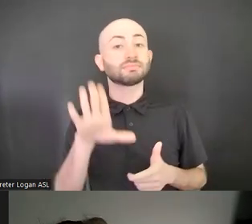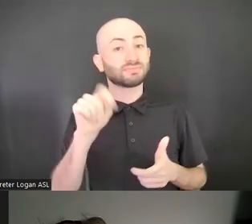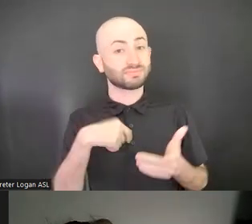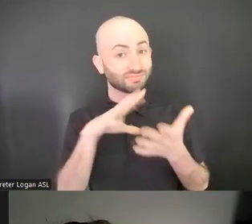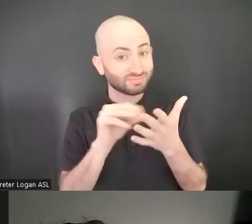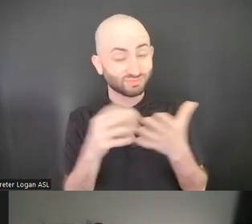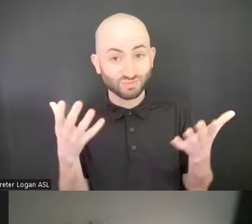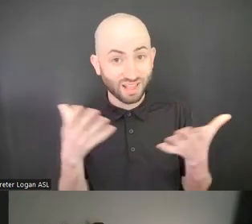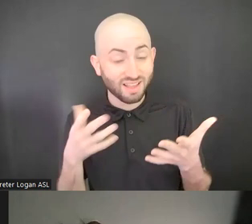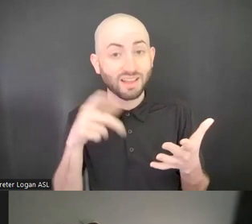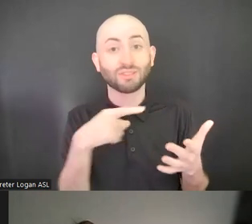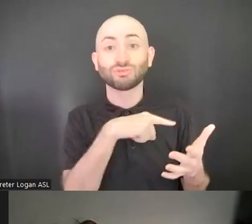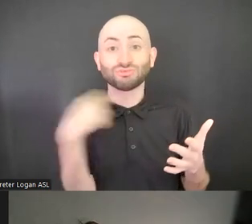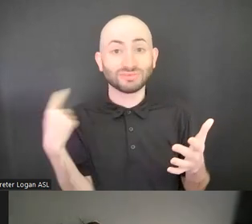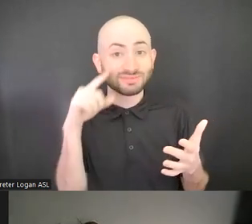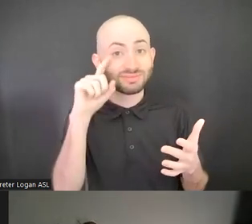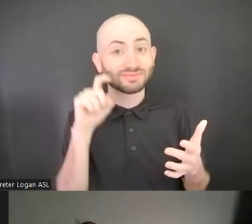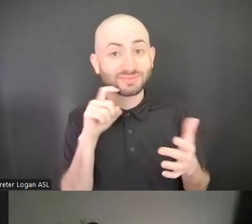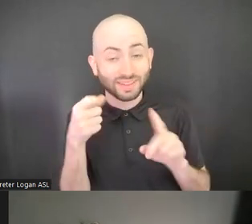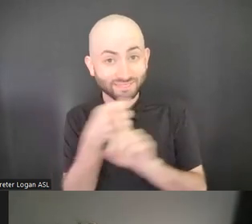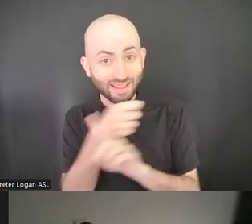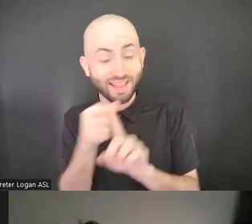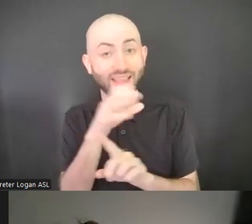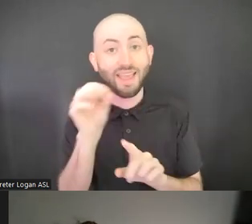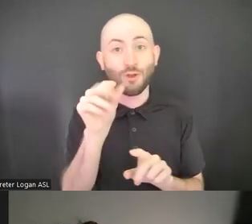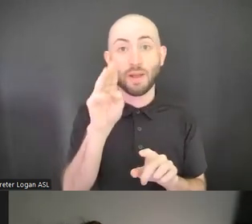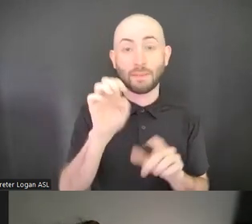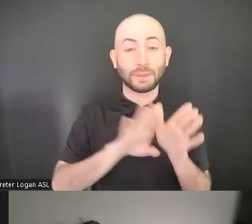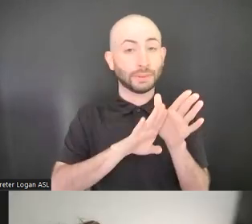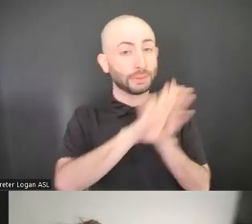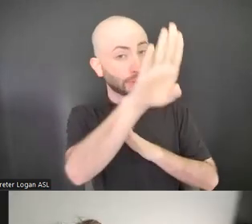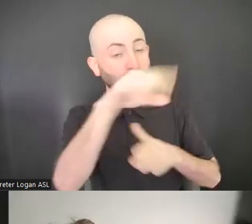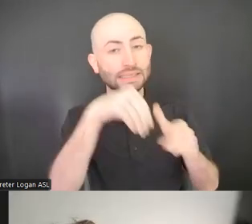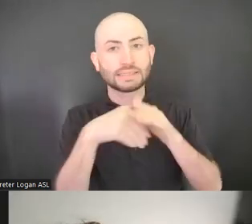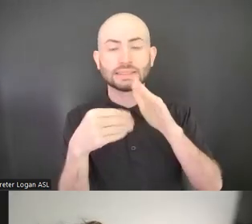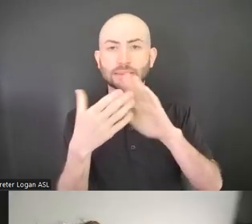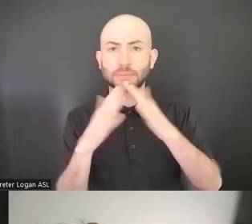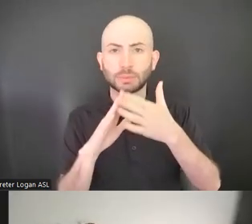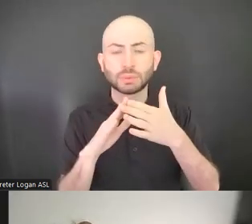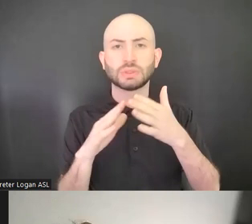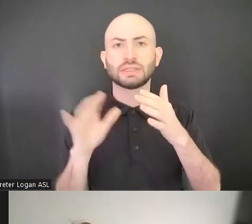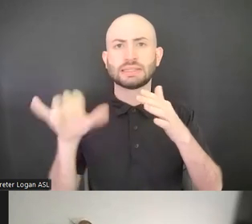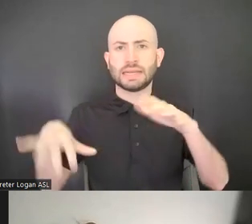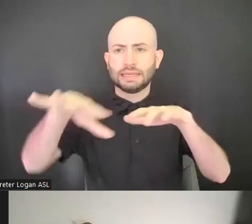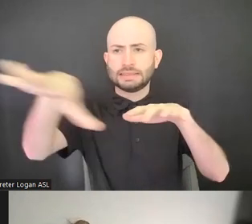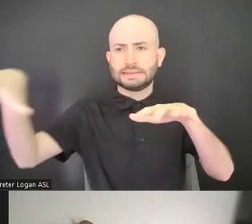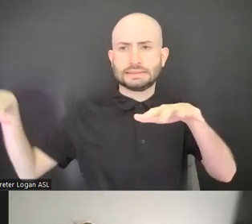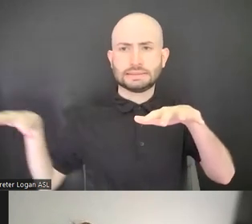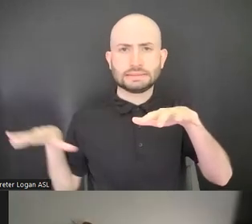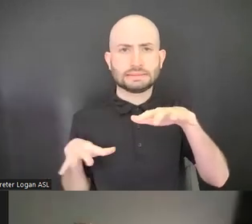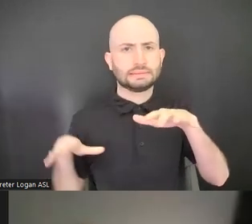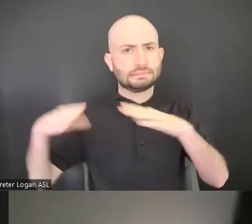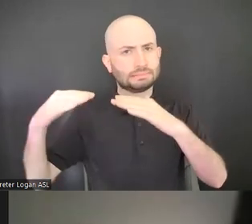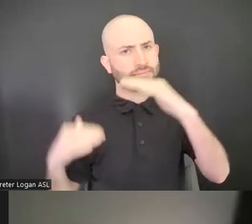violence and other crime increases dramatically in communities on the fringes of society these